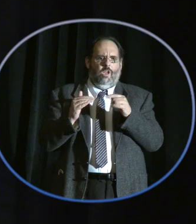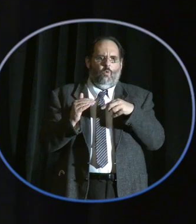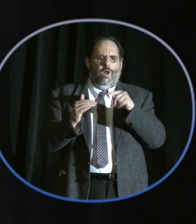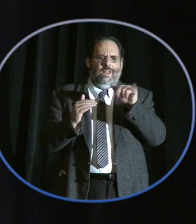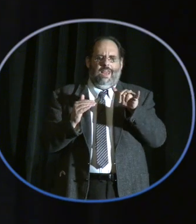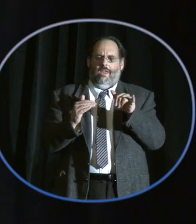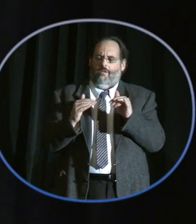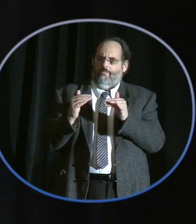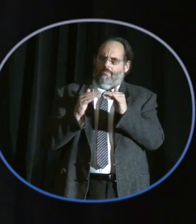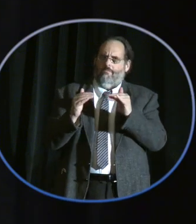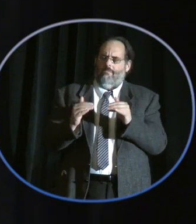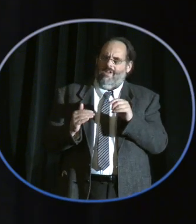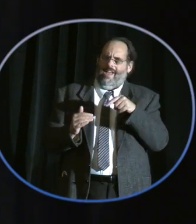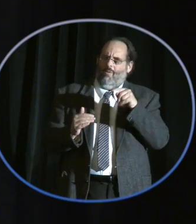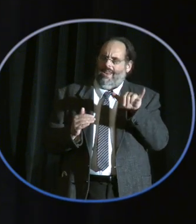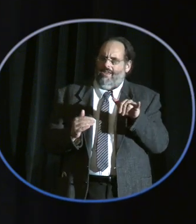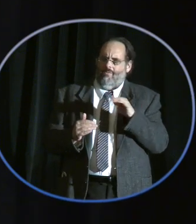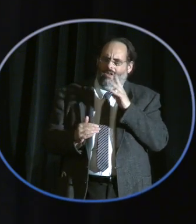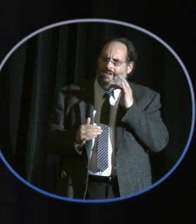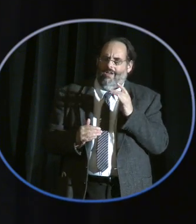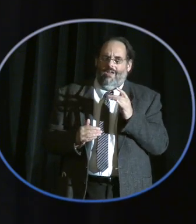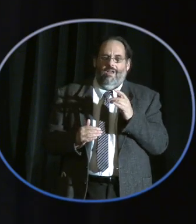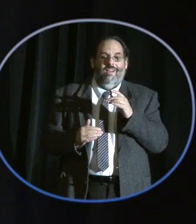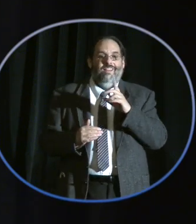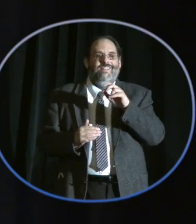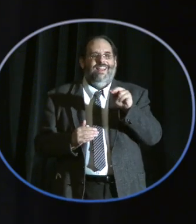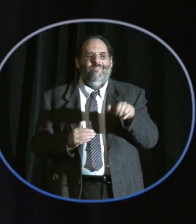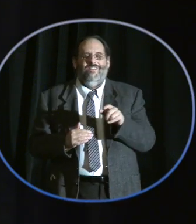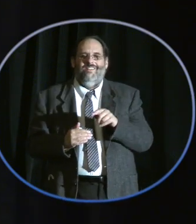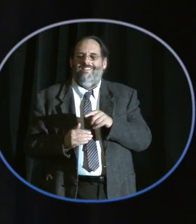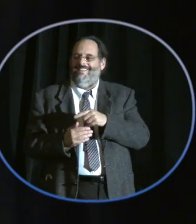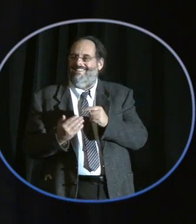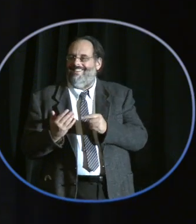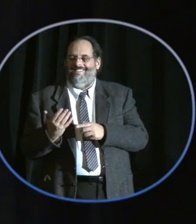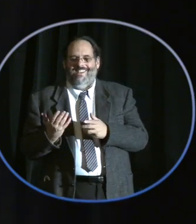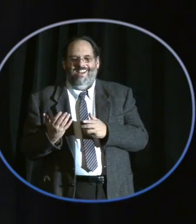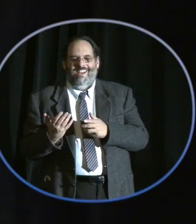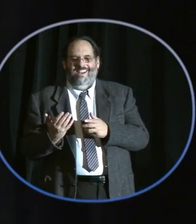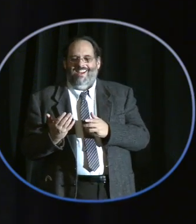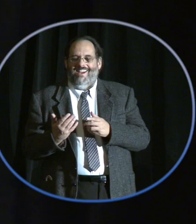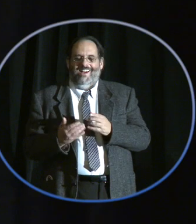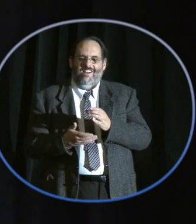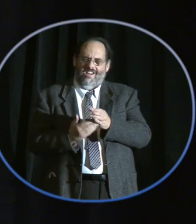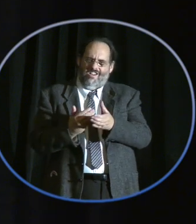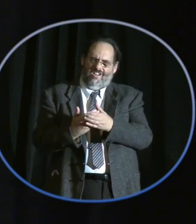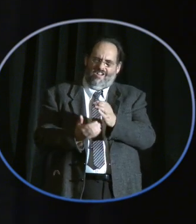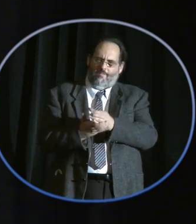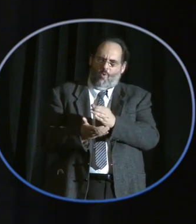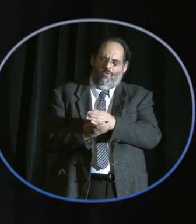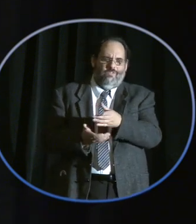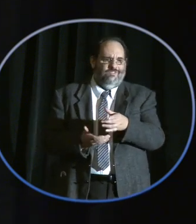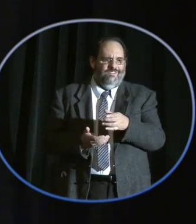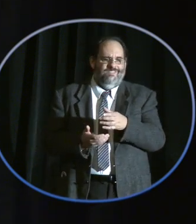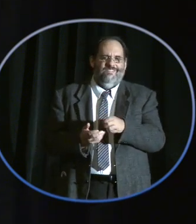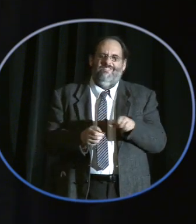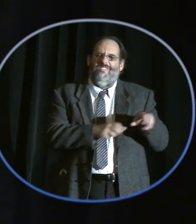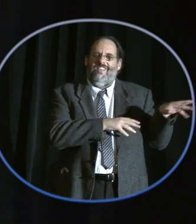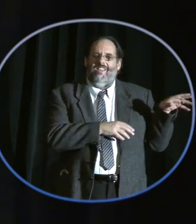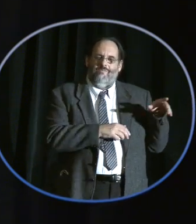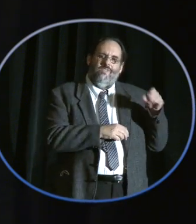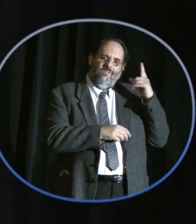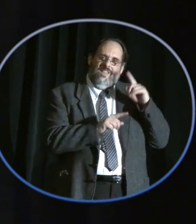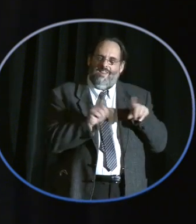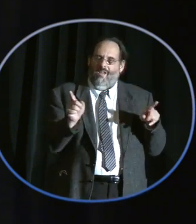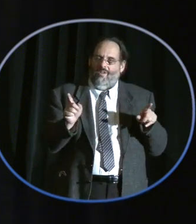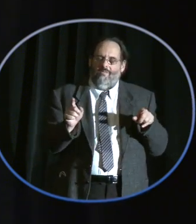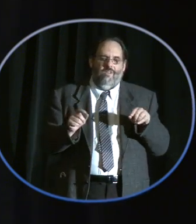equity? I think we should, Dana, we should send these cup holders that you have out to everybody so they understand the difference.